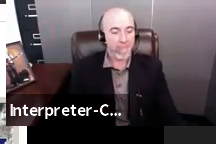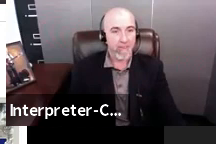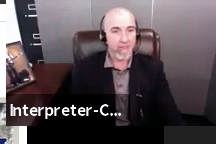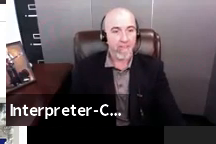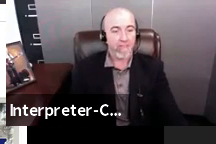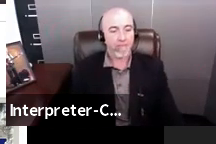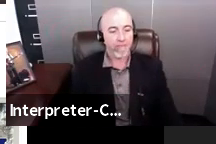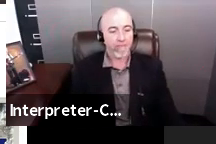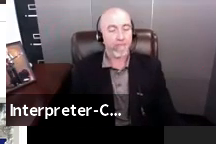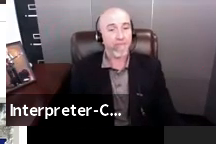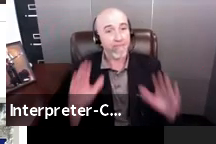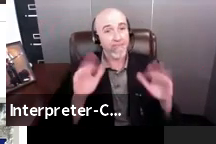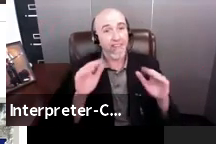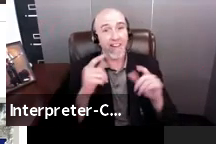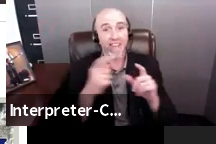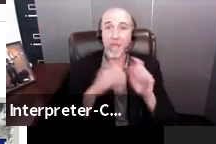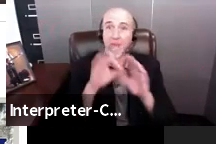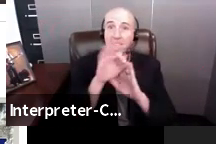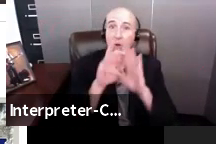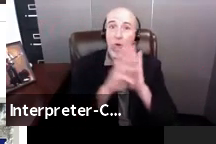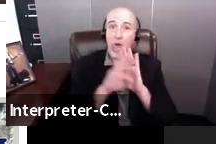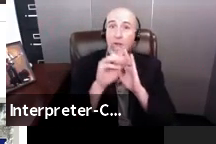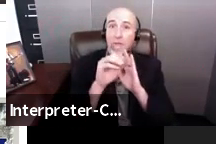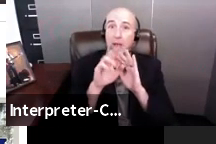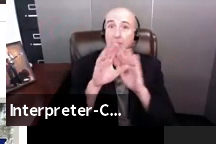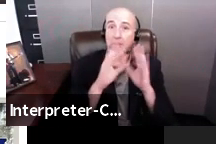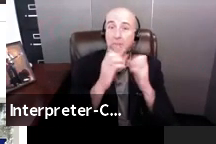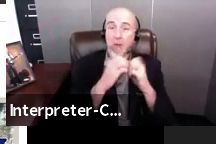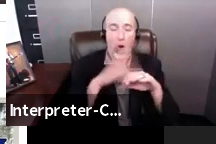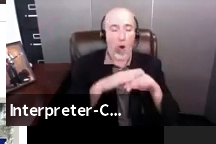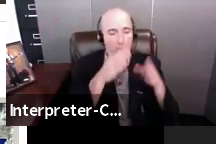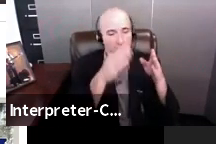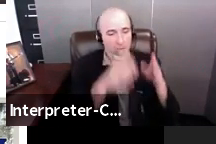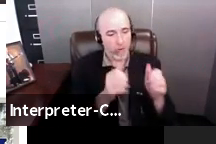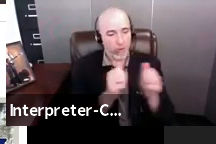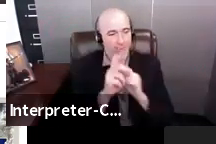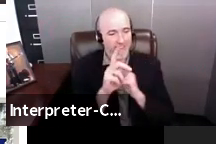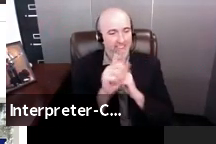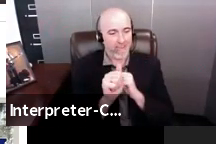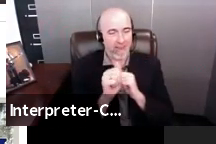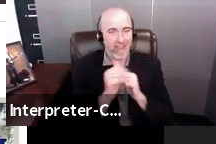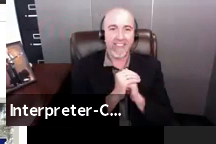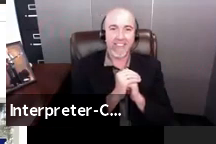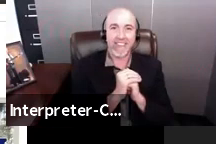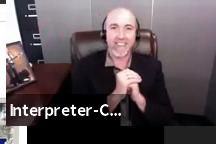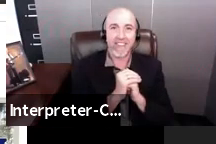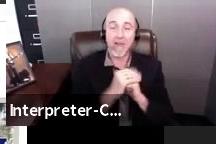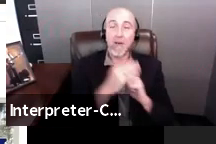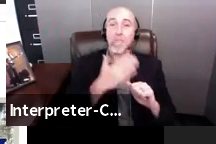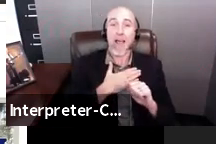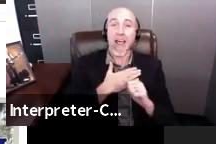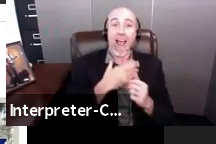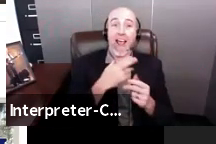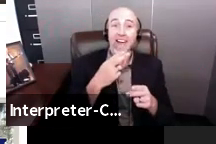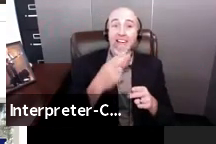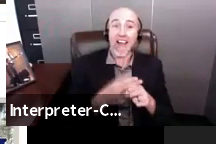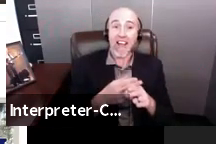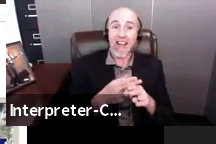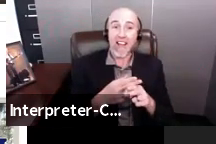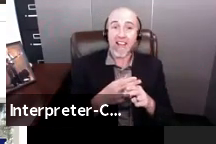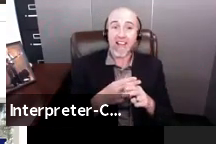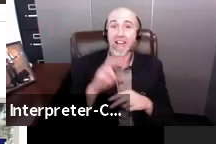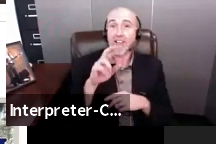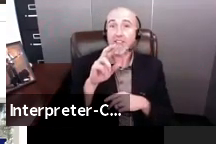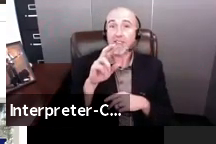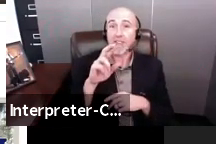Howdy from the Fort Worth Mayor's Committee on Persons with Disabilities. My name is